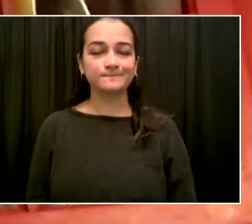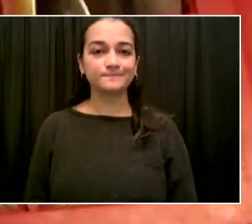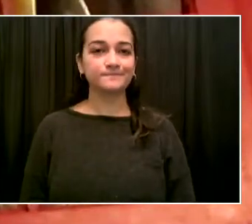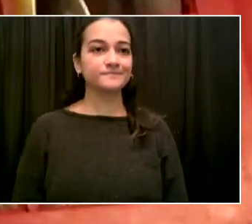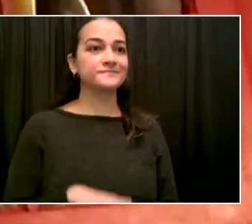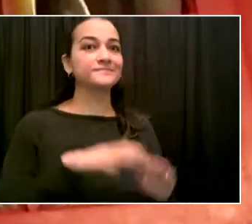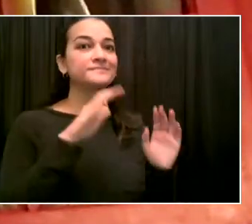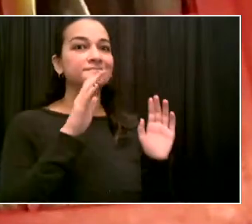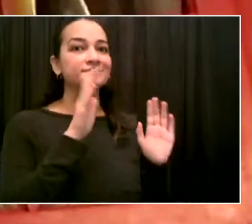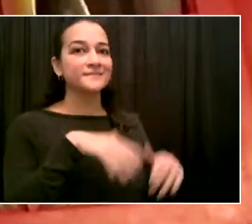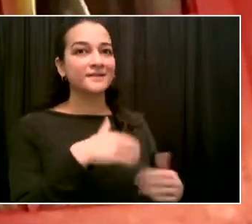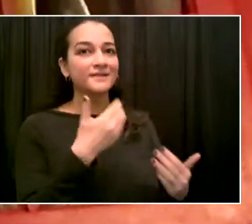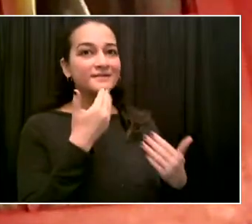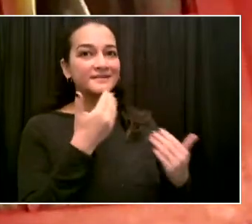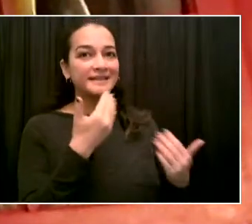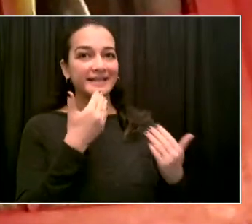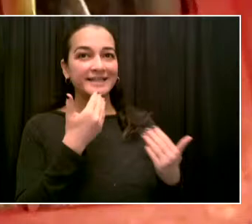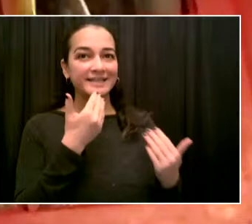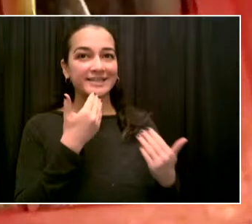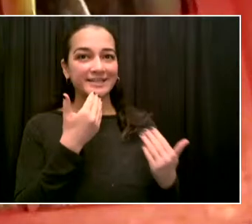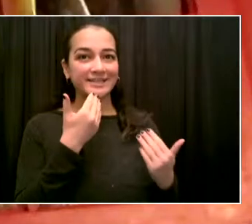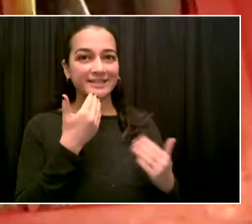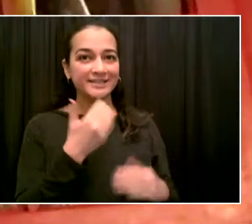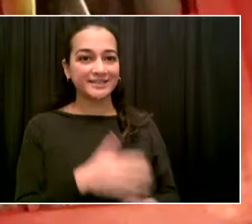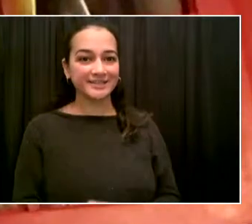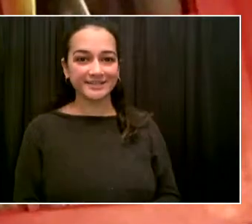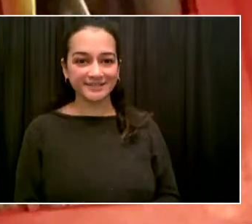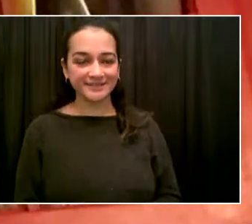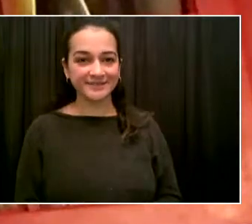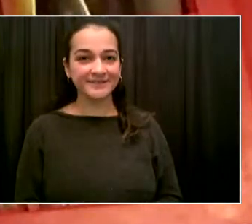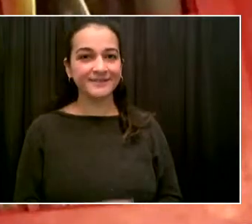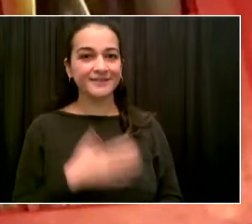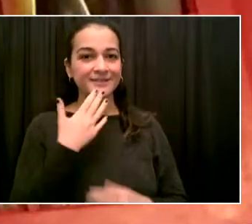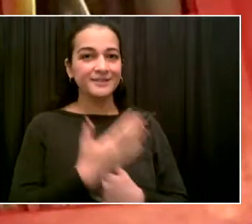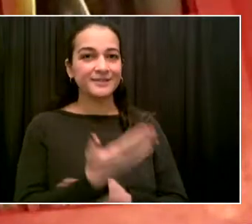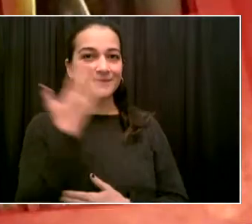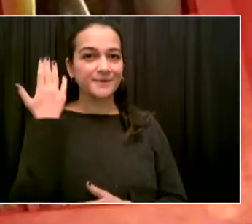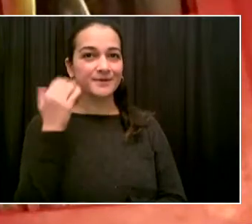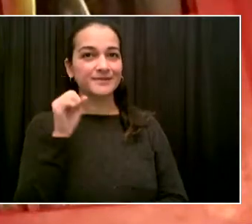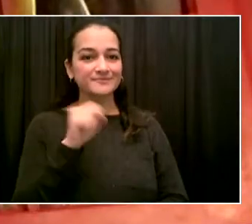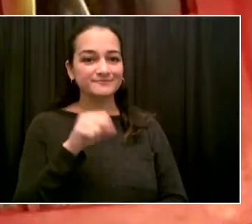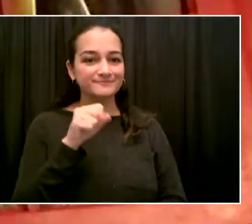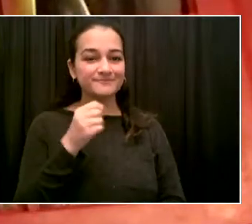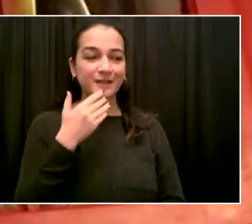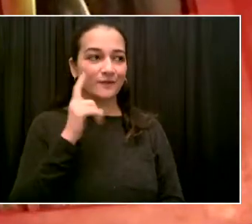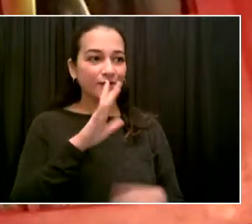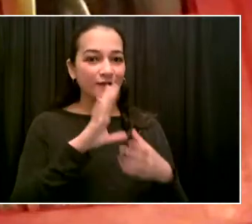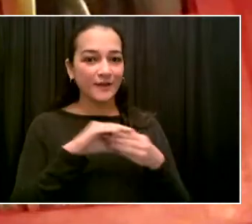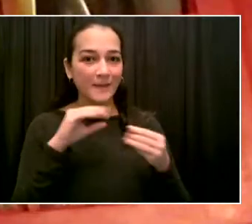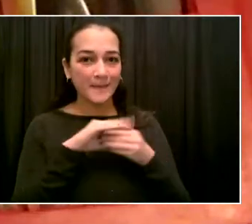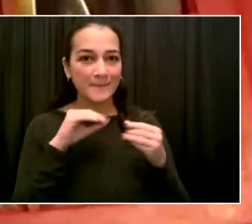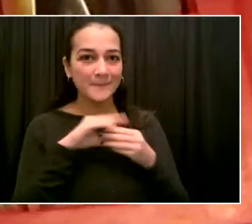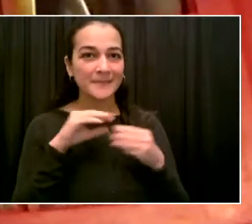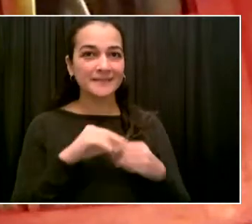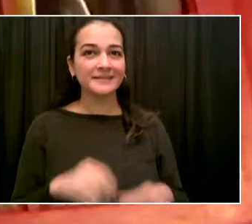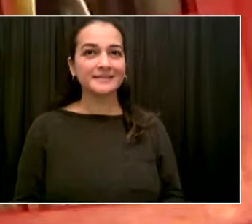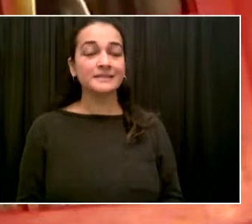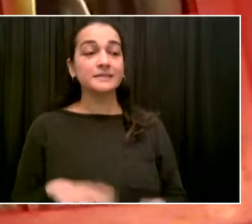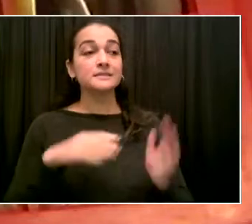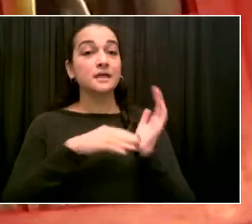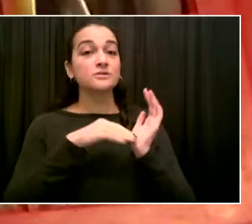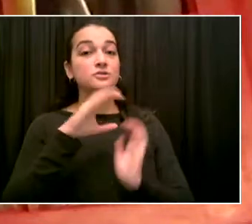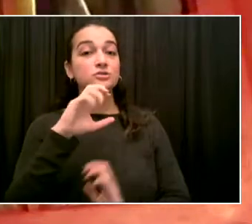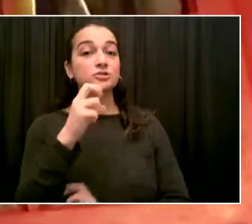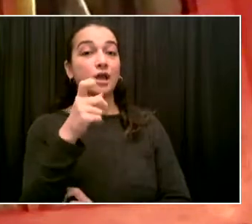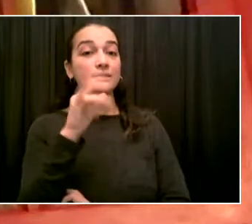and to Chancellor Porter and Commissioner Choksi. It was so wonderful to see those